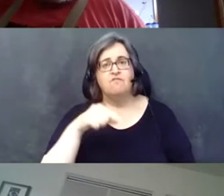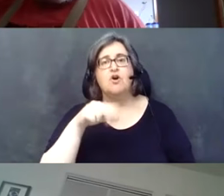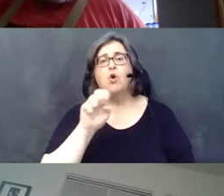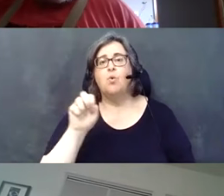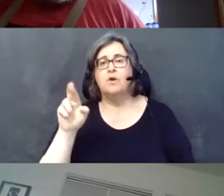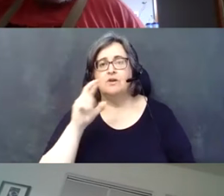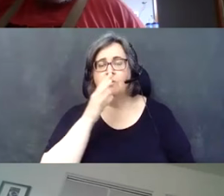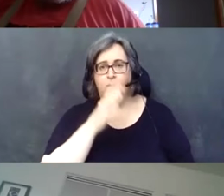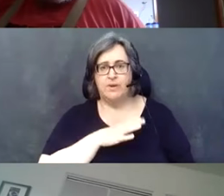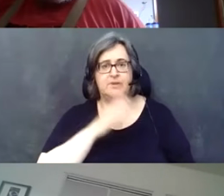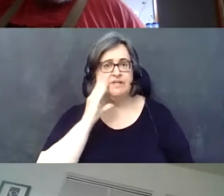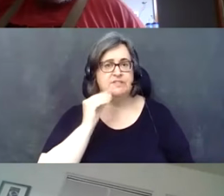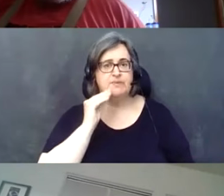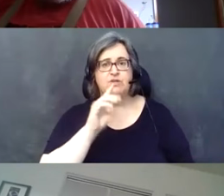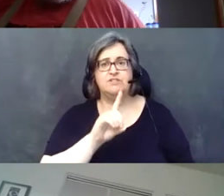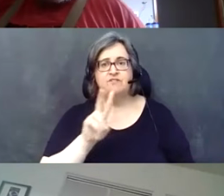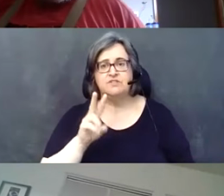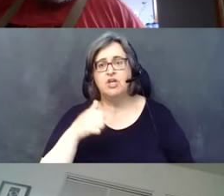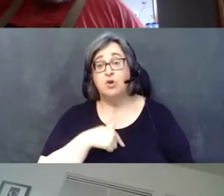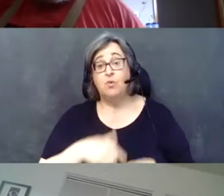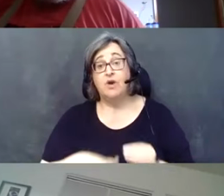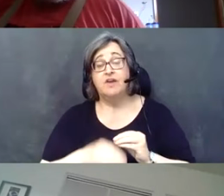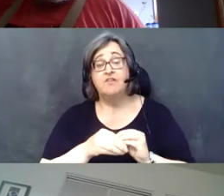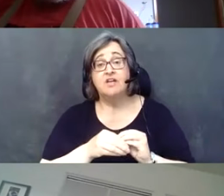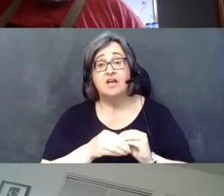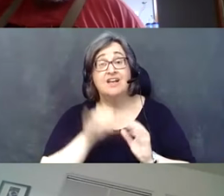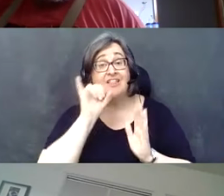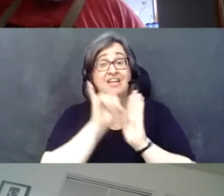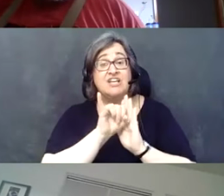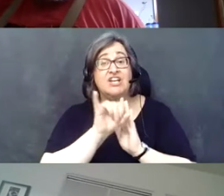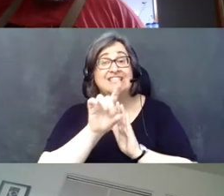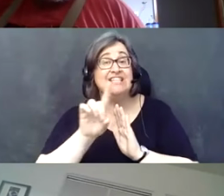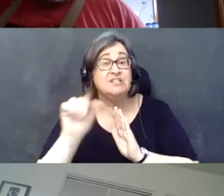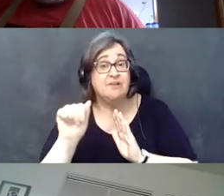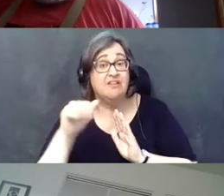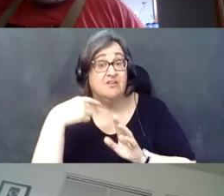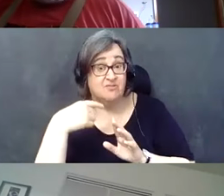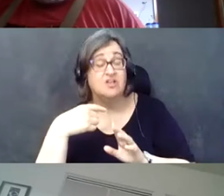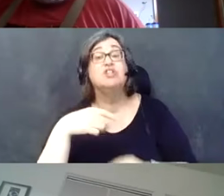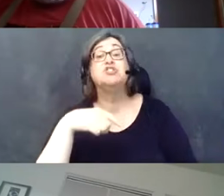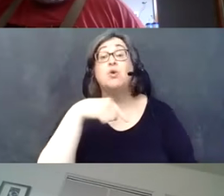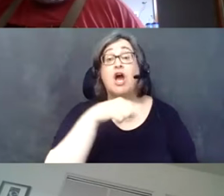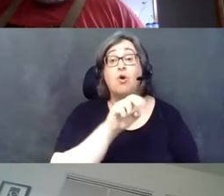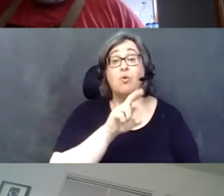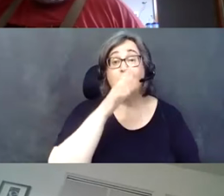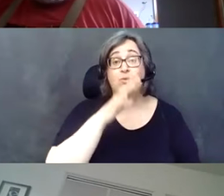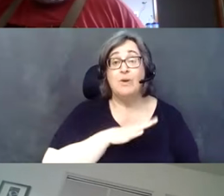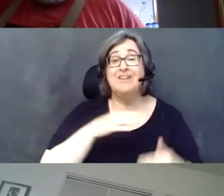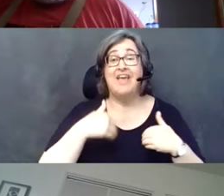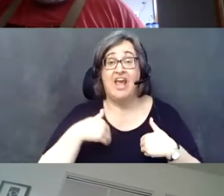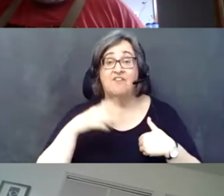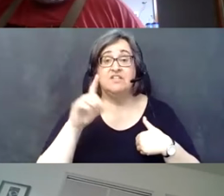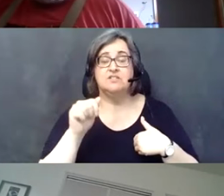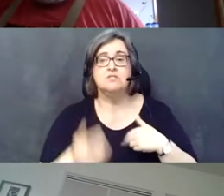domestic abuse. If we add on the identity of disability, so now we're looking at queer women with disabilities, that